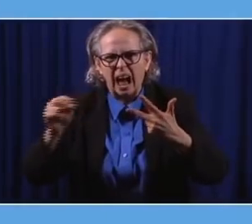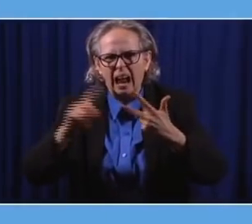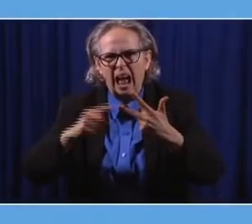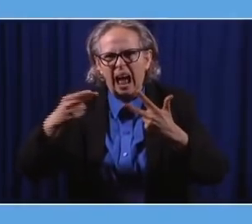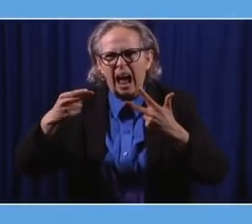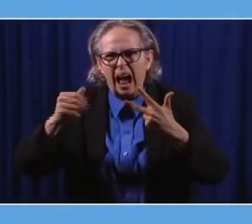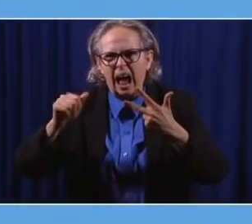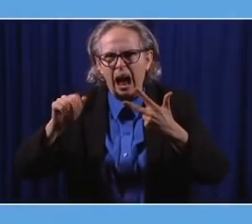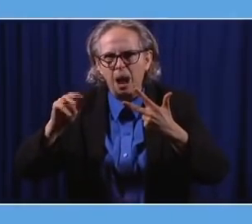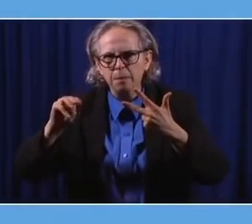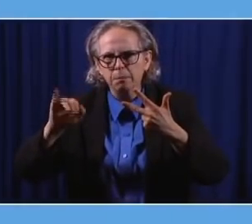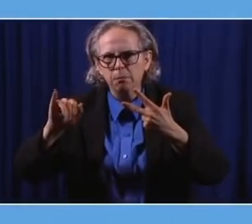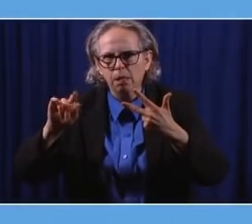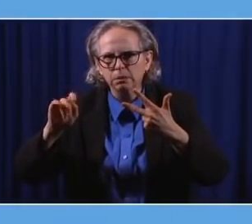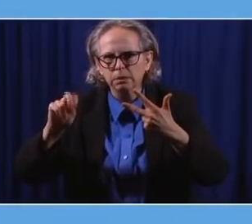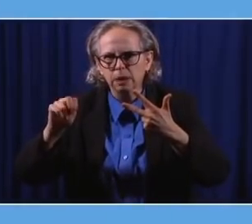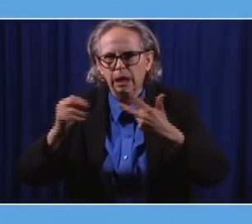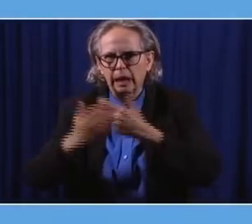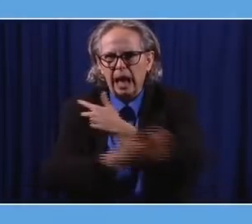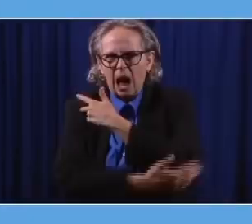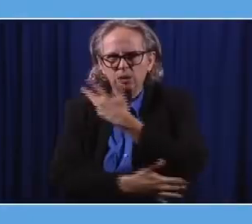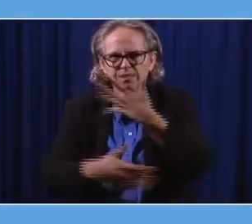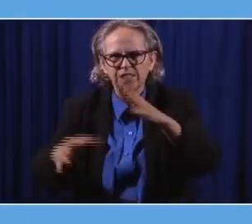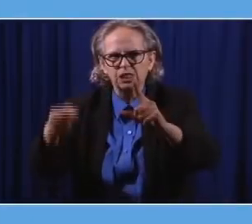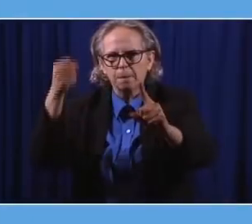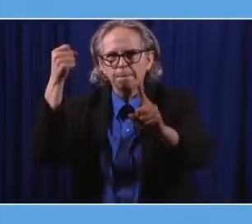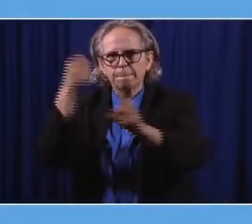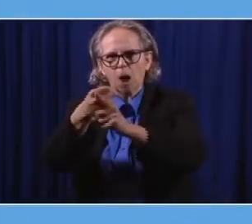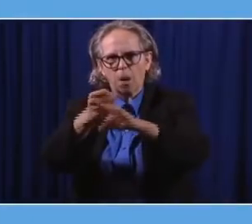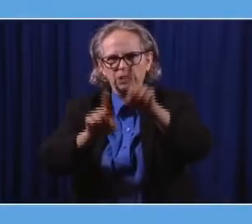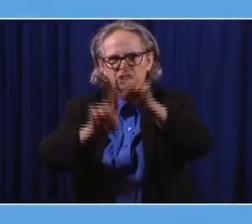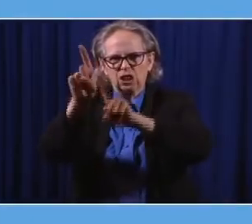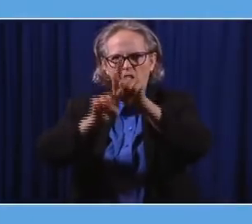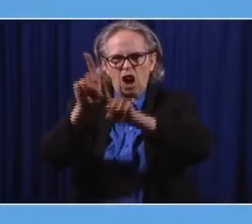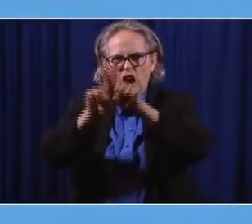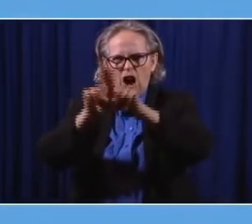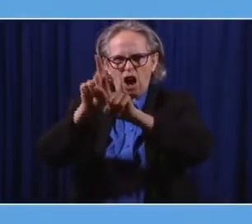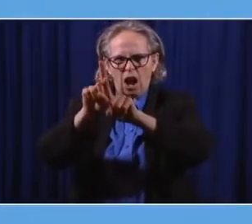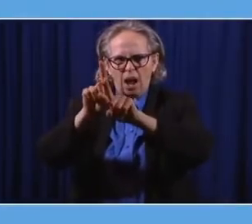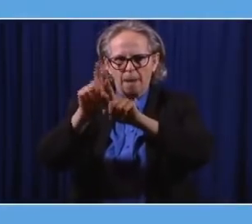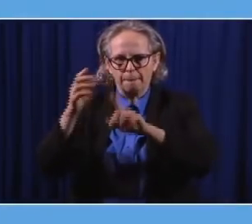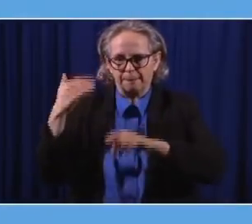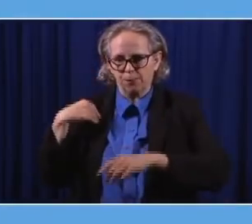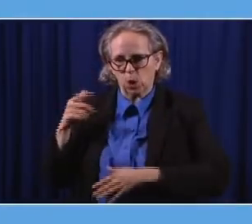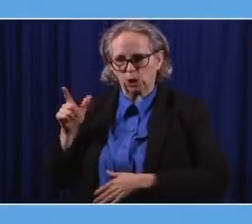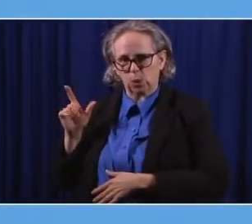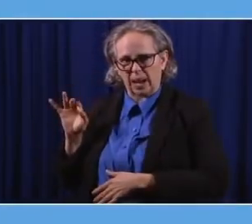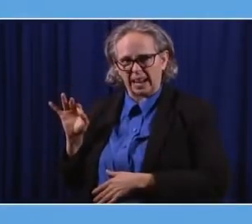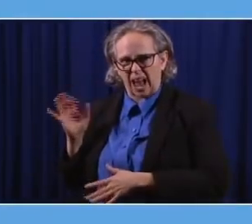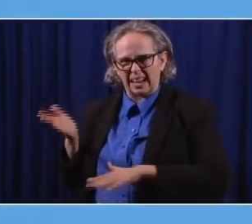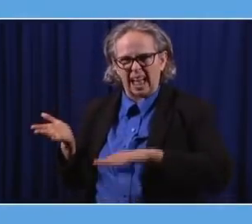week. And 3, as I said, 3 on the watch alert.